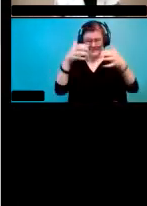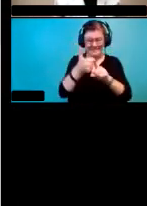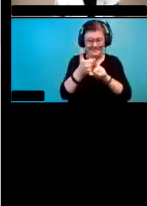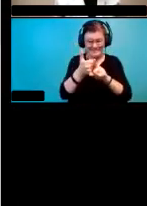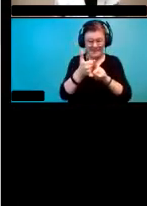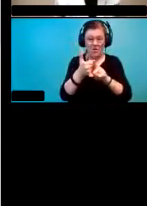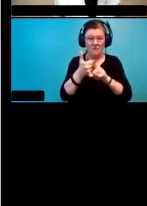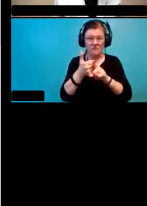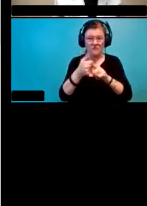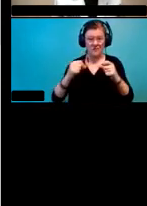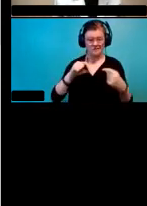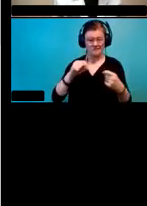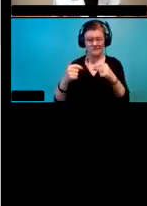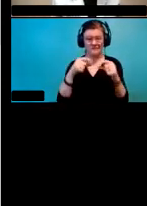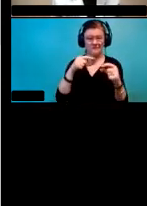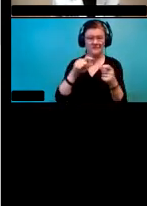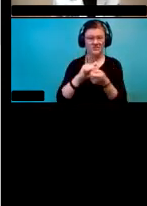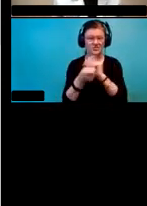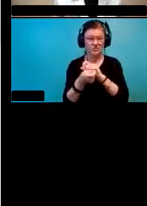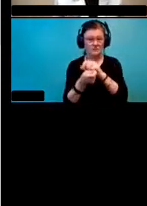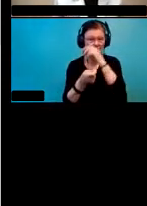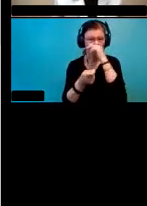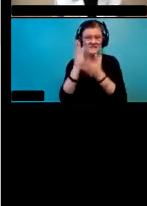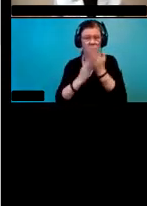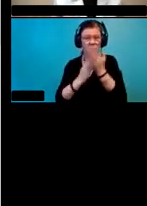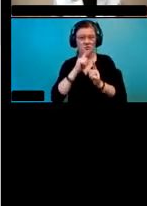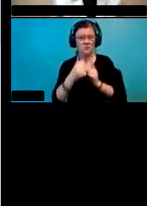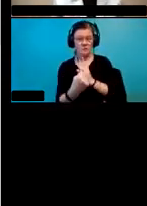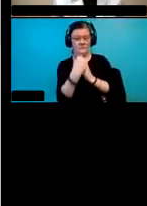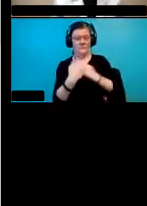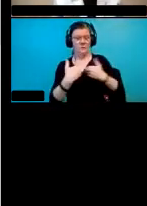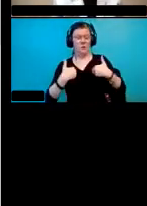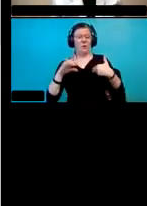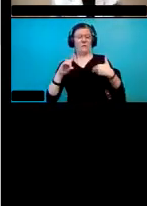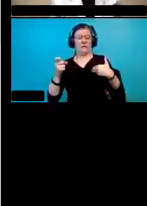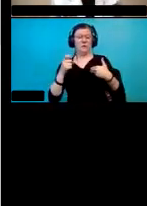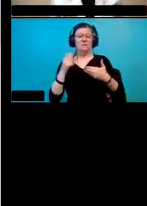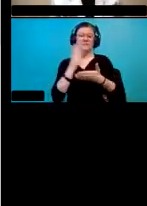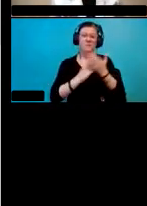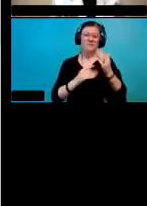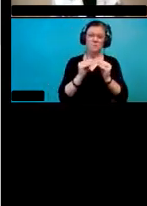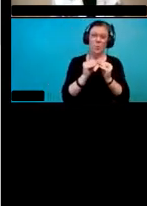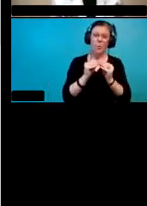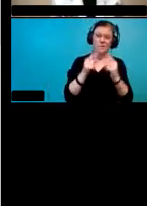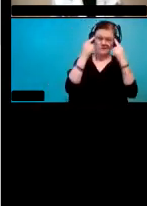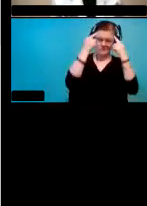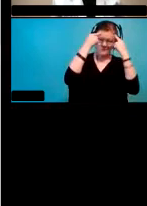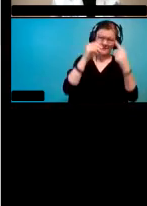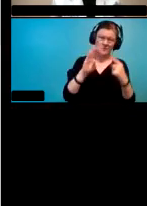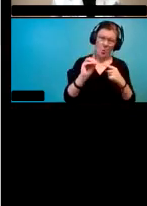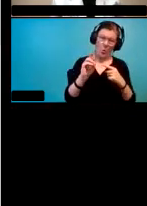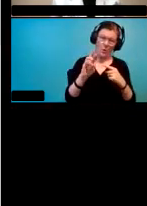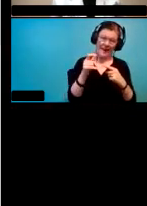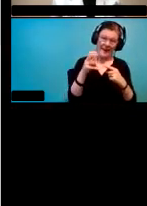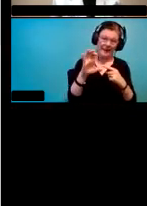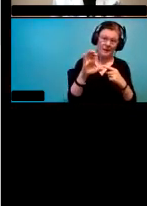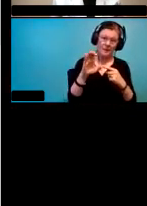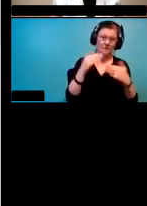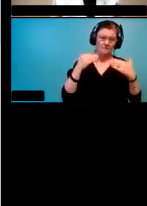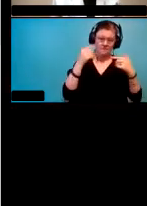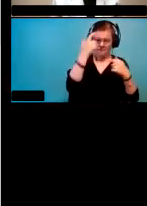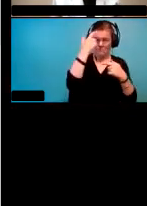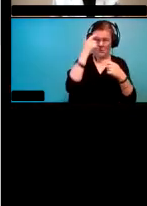So some of it can be situational and some of it is organic in nature. You know, how we deal with it. And right now I'm